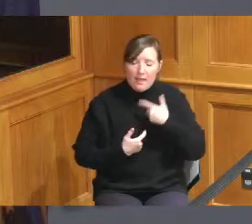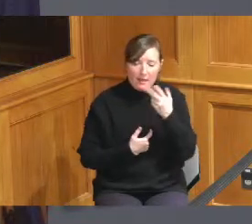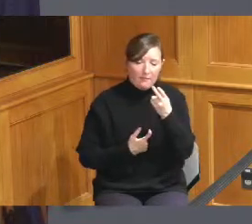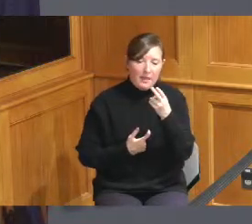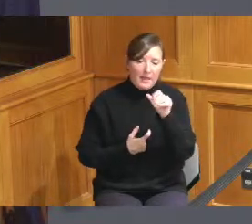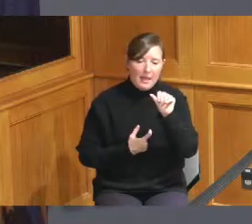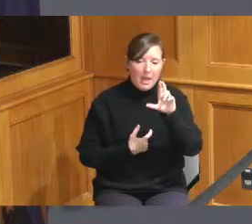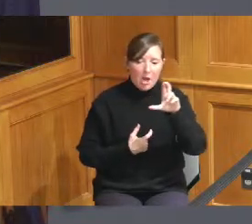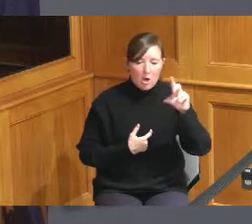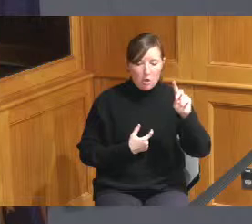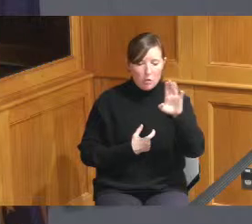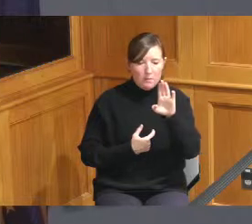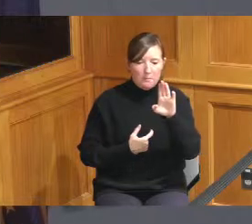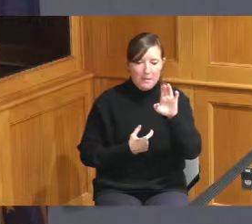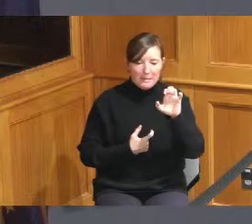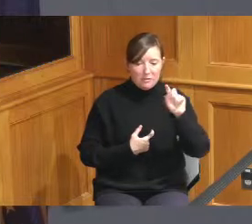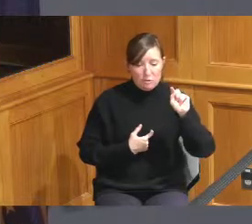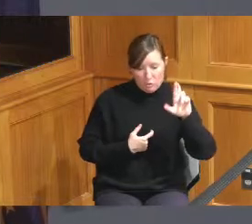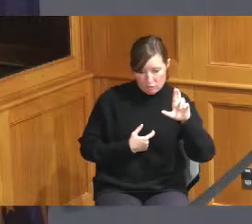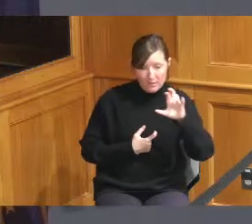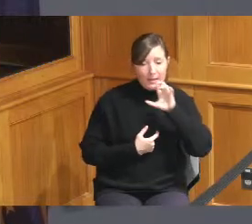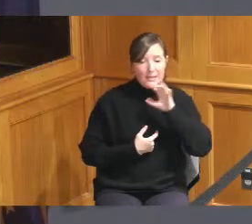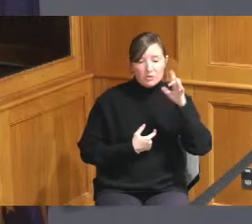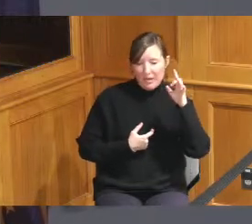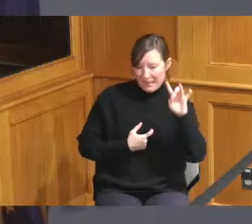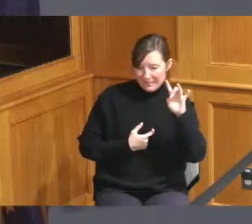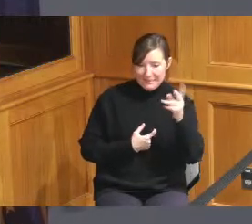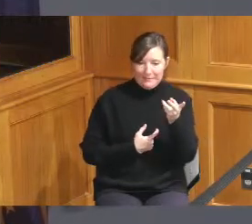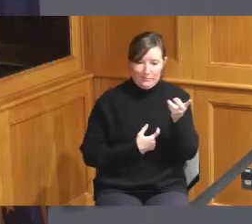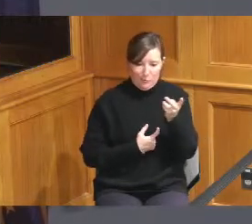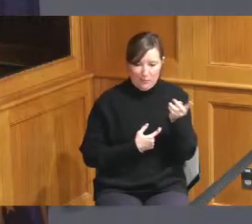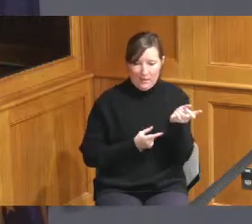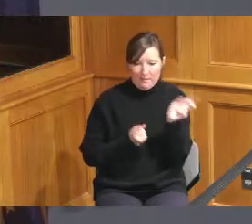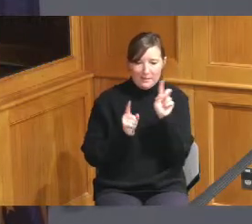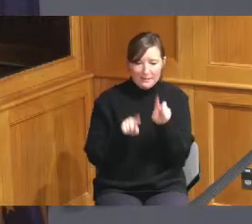age 18, Ruby and Pat attended